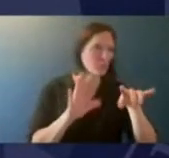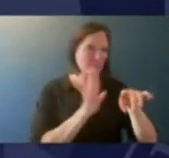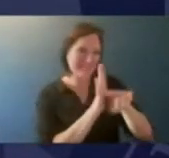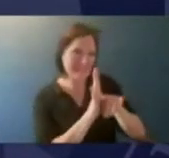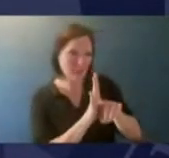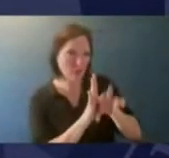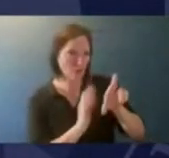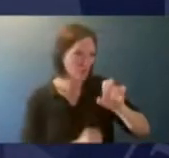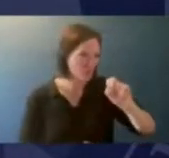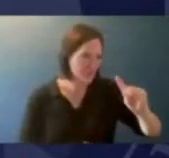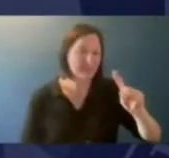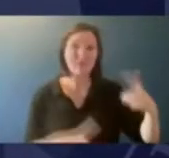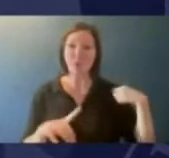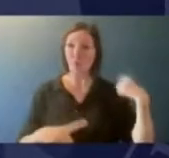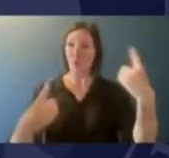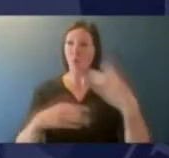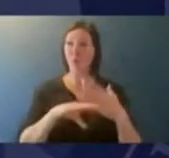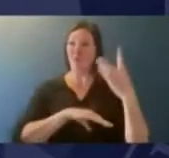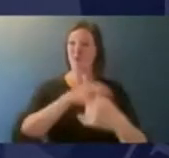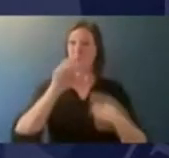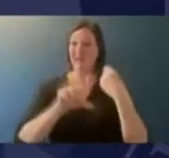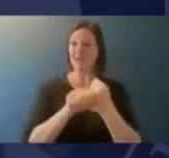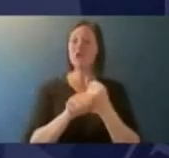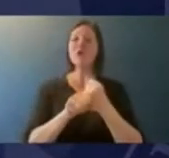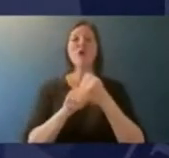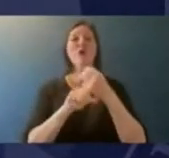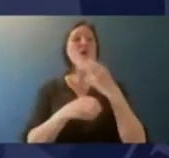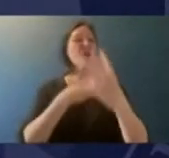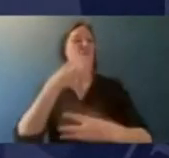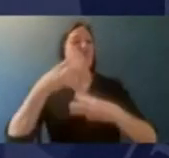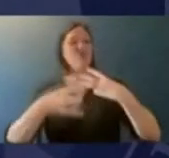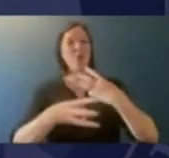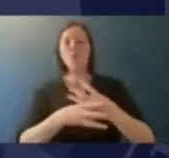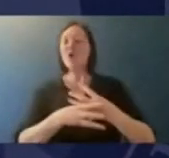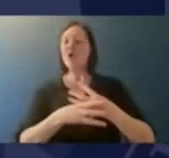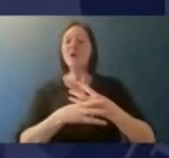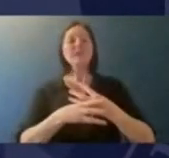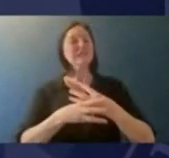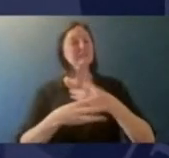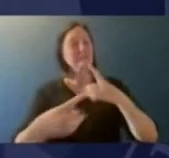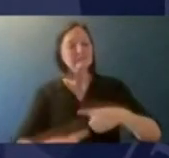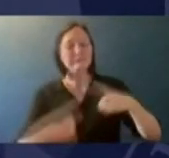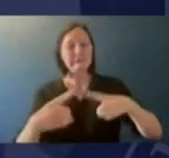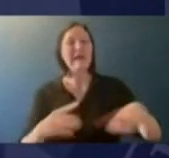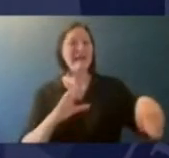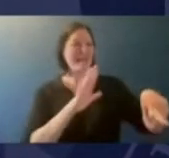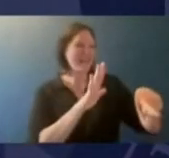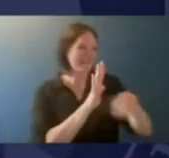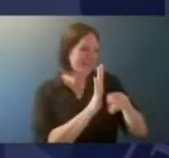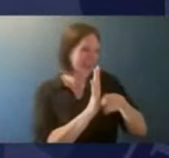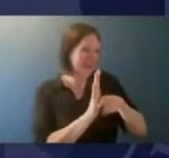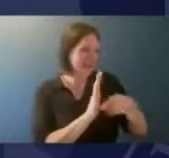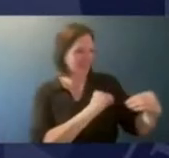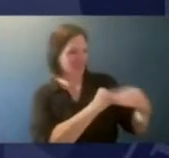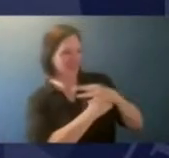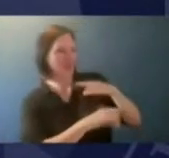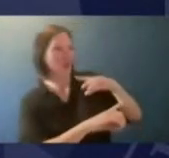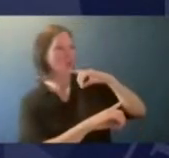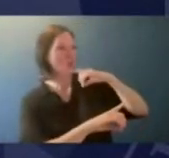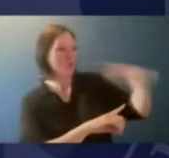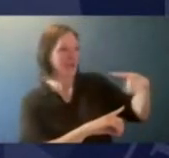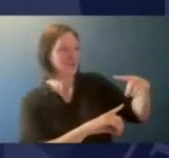For over a year now, the world has contended with the negative consequences of Russia's illegal war against